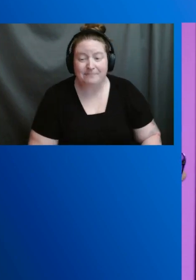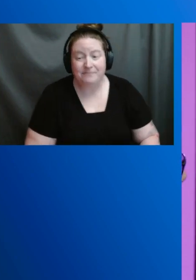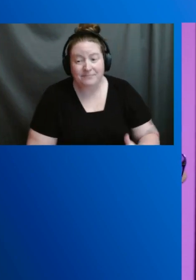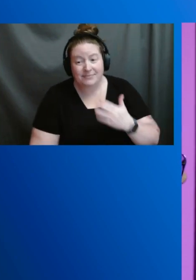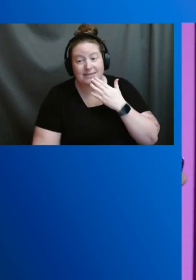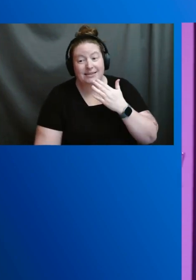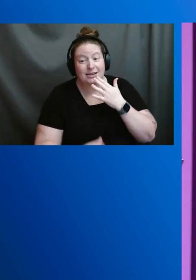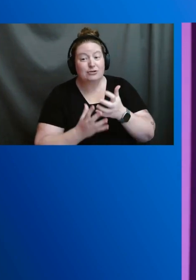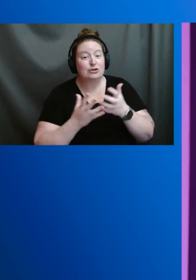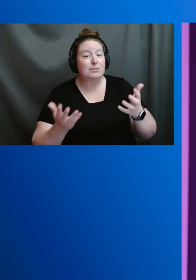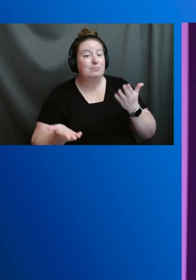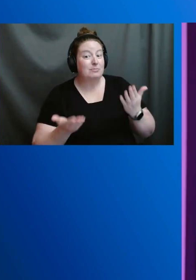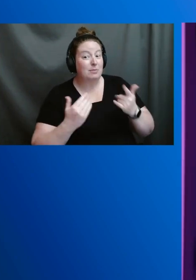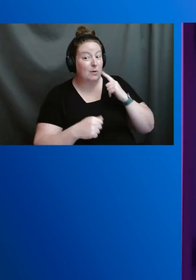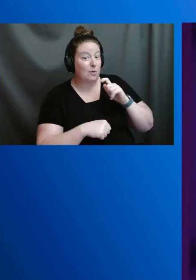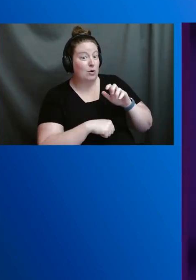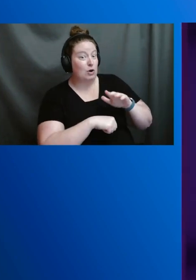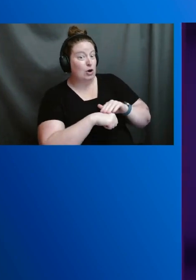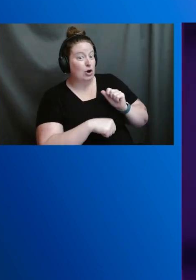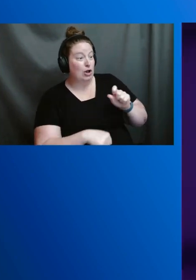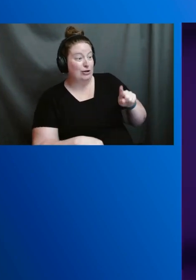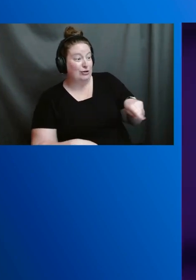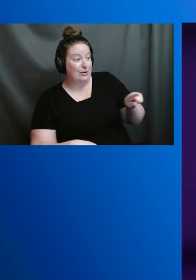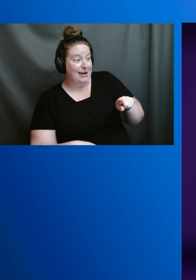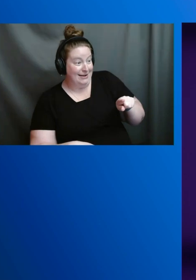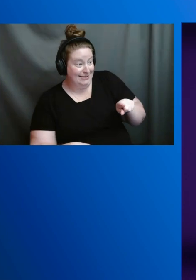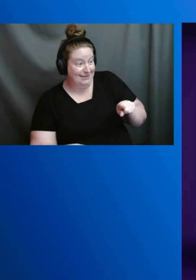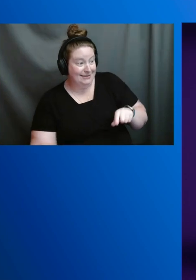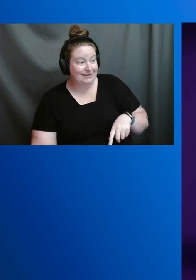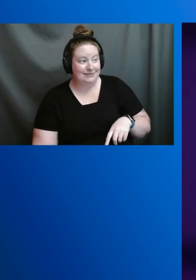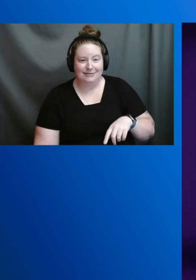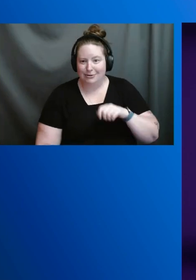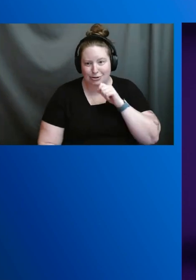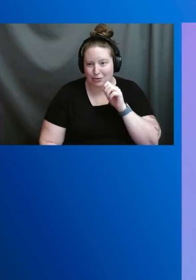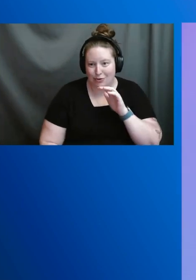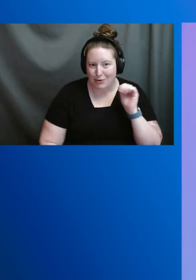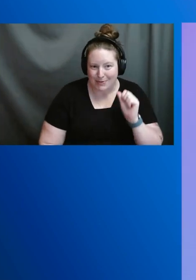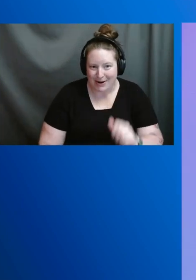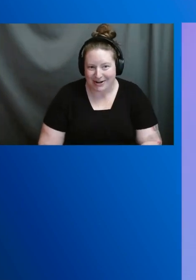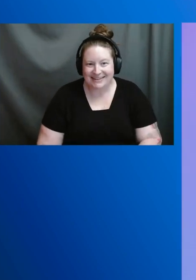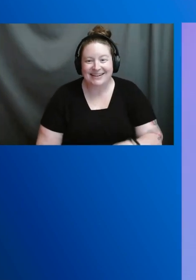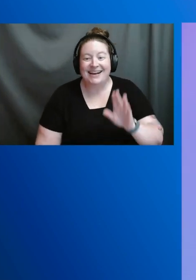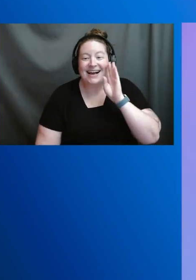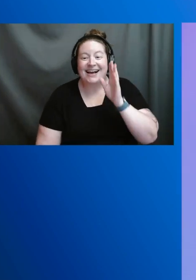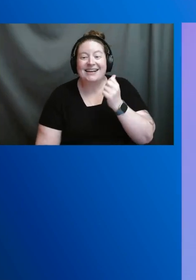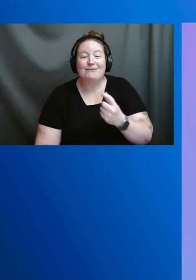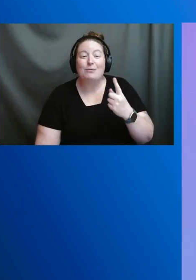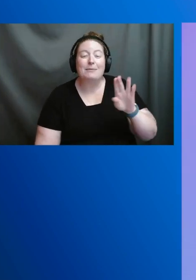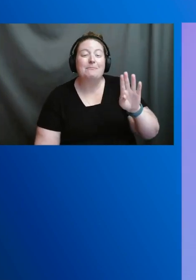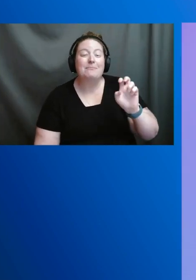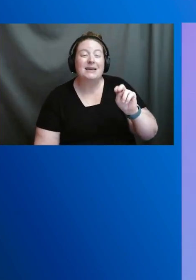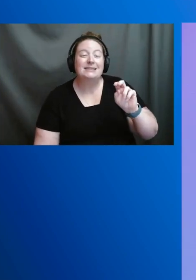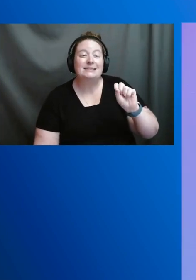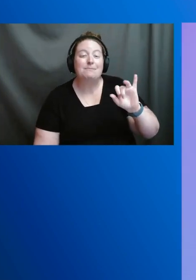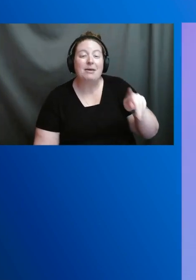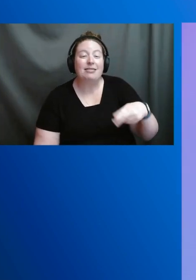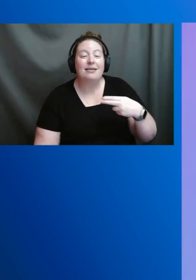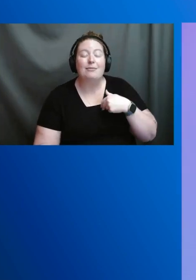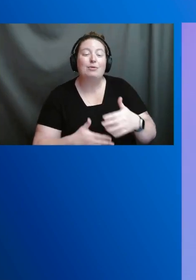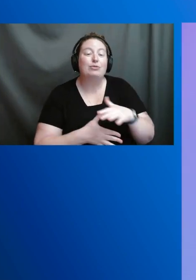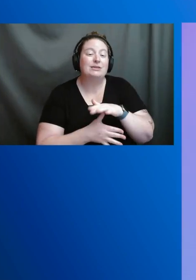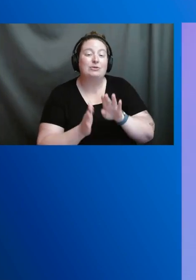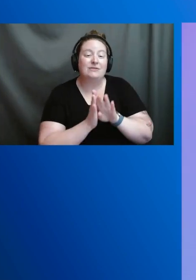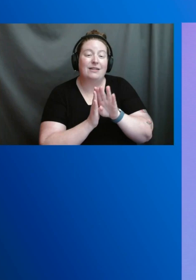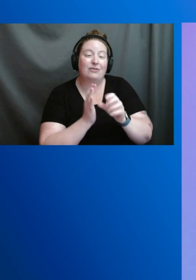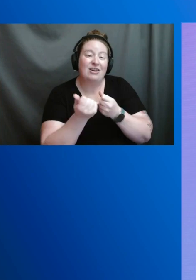in, put you on the spot should stay here. later on. Yeah, so please stay there. Don't go anywhere. All right. Hi everyone, my name's Ben Smith. I'm a Principal Developer Advocate for Serverless